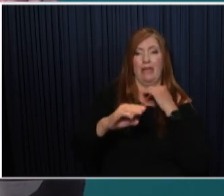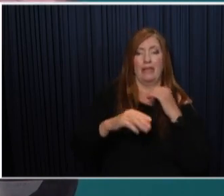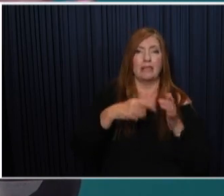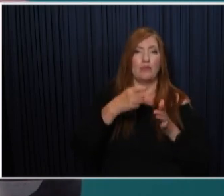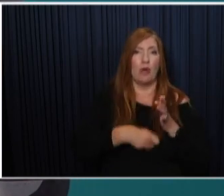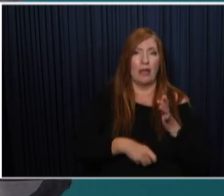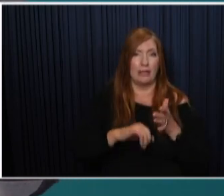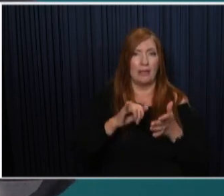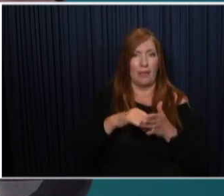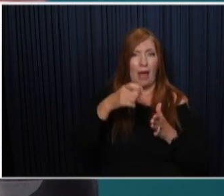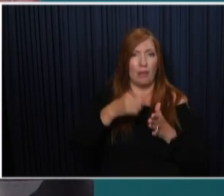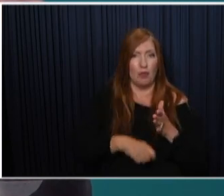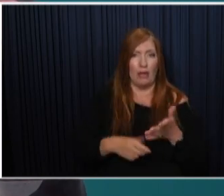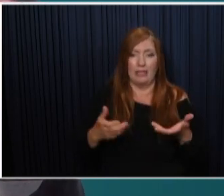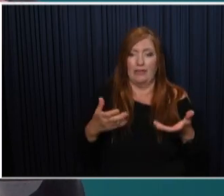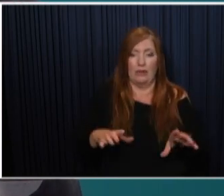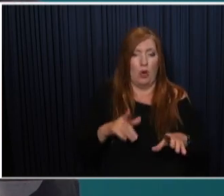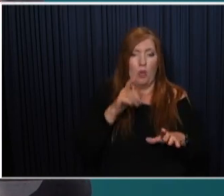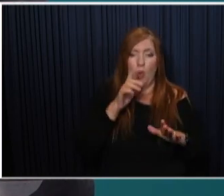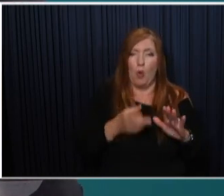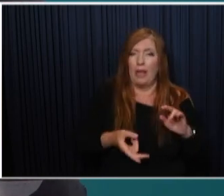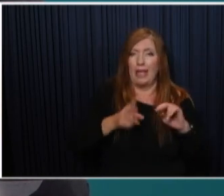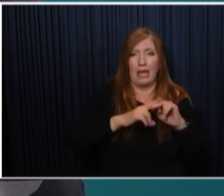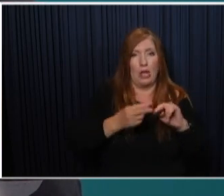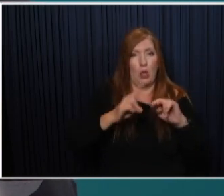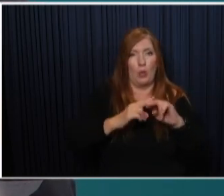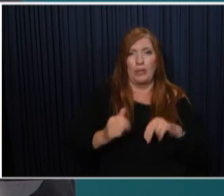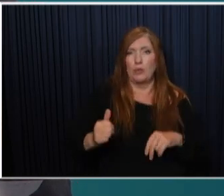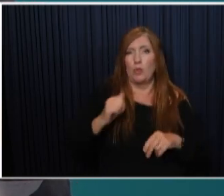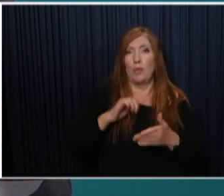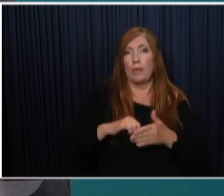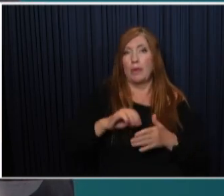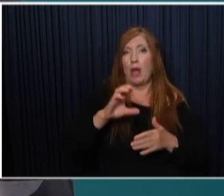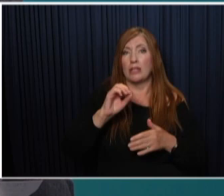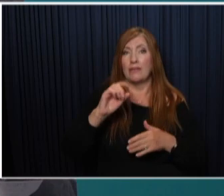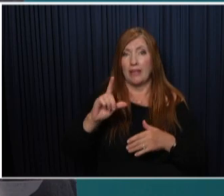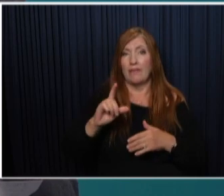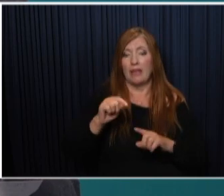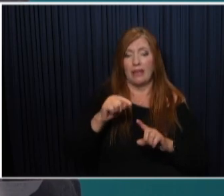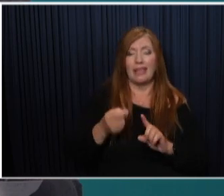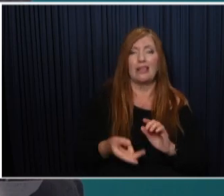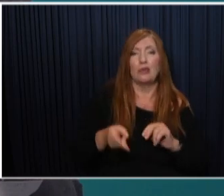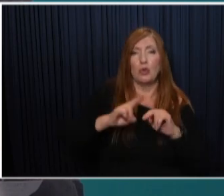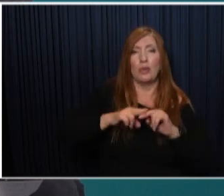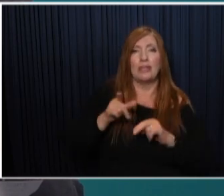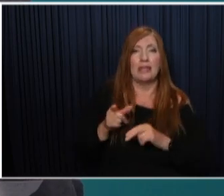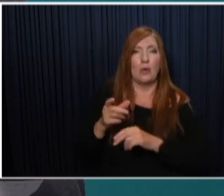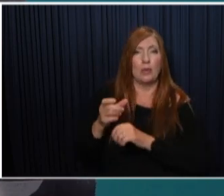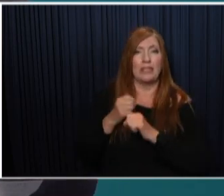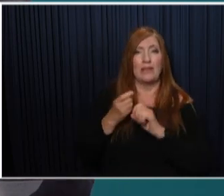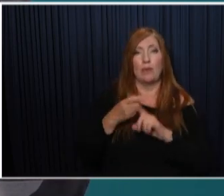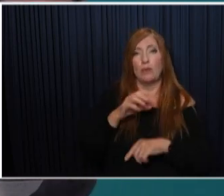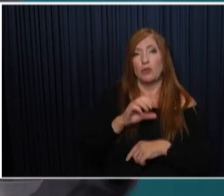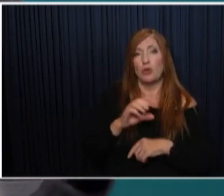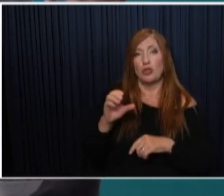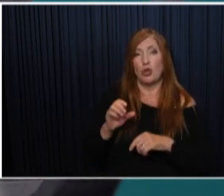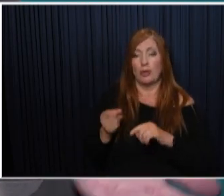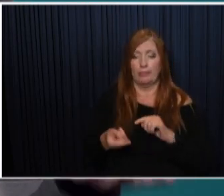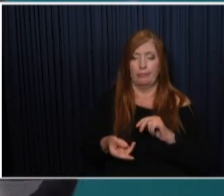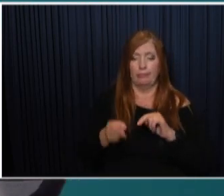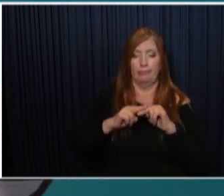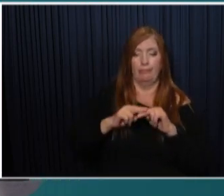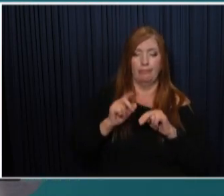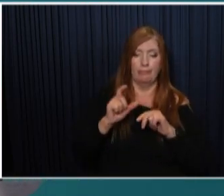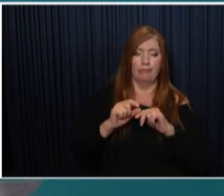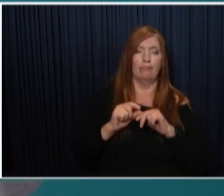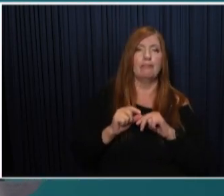is that price, and it's not going to raise. So that cost of living increase that they get from Social Security can maybe help them pay